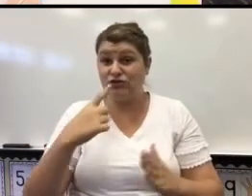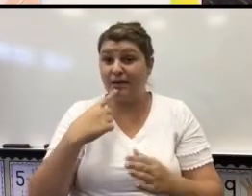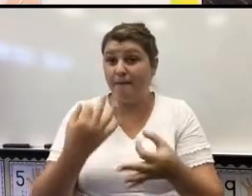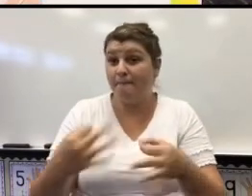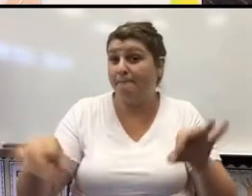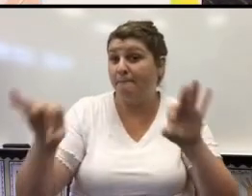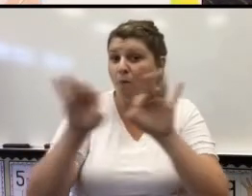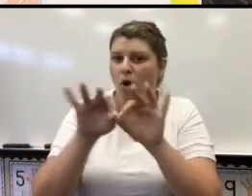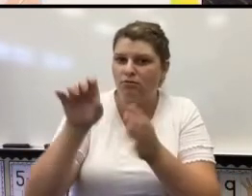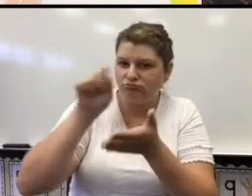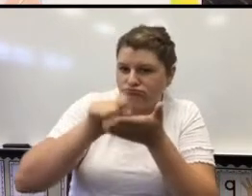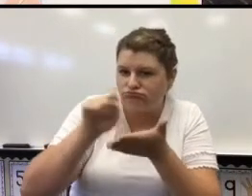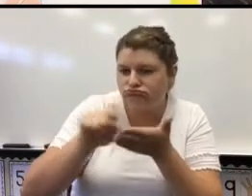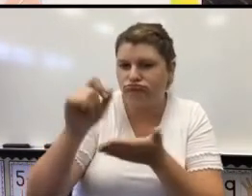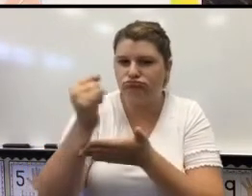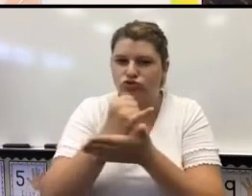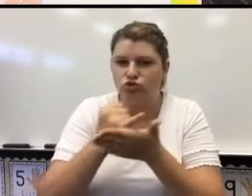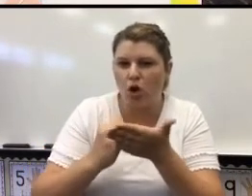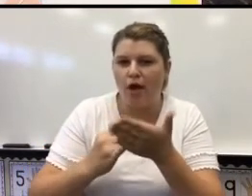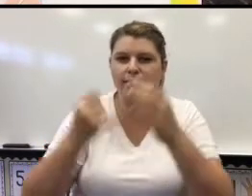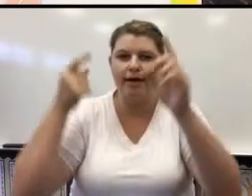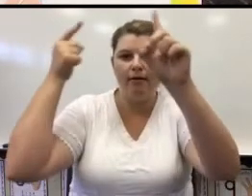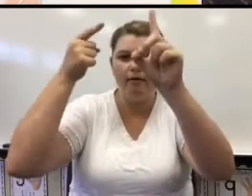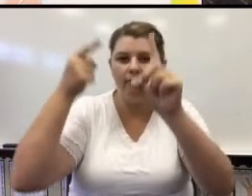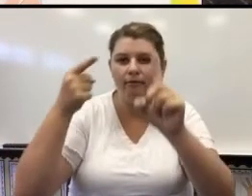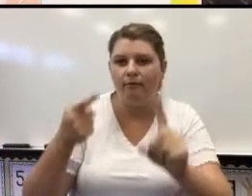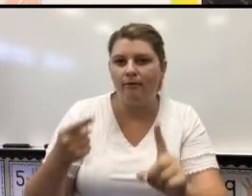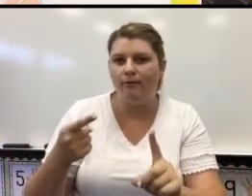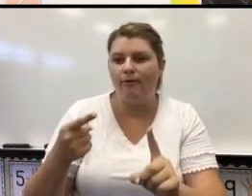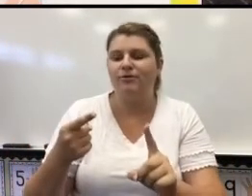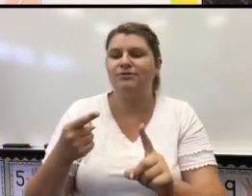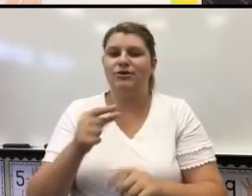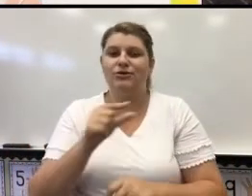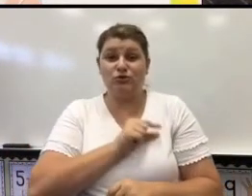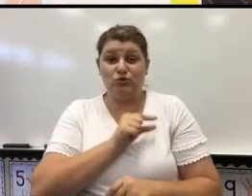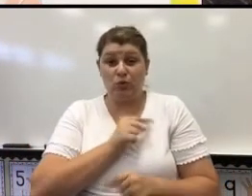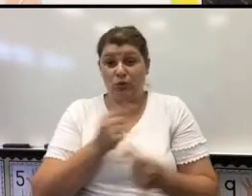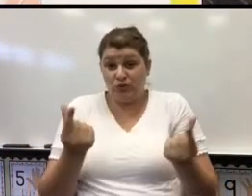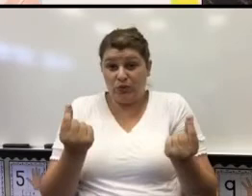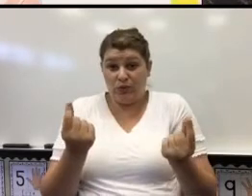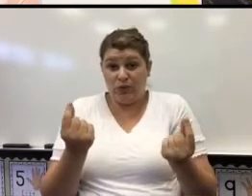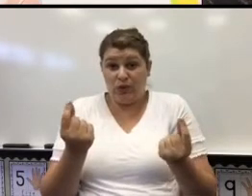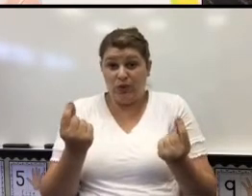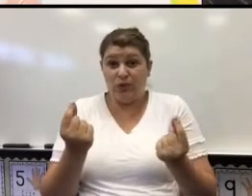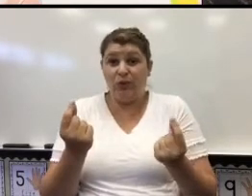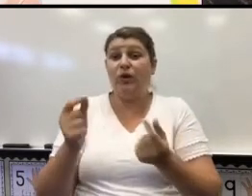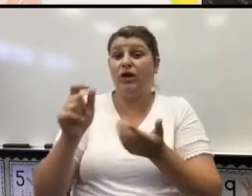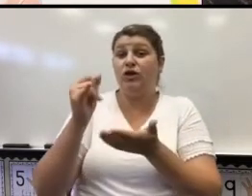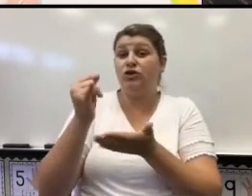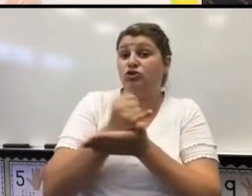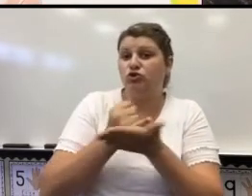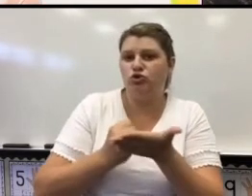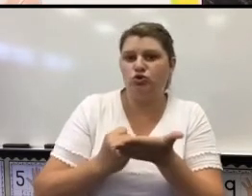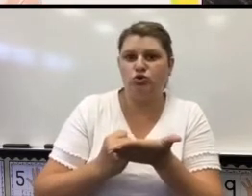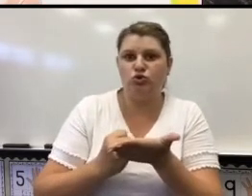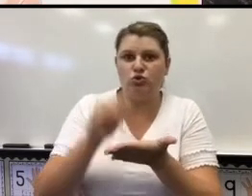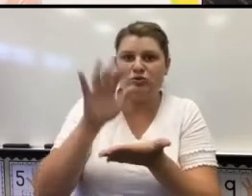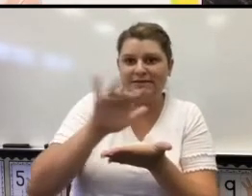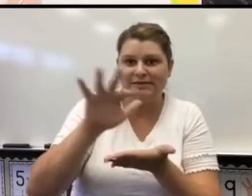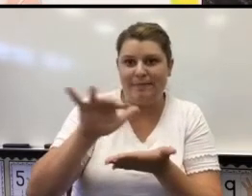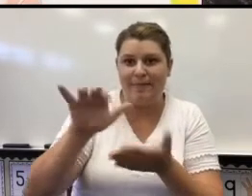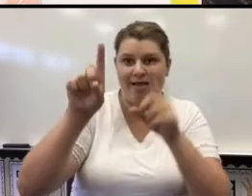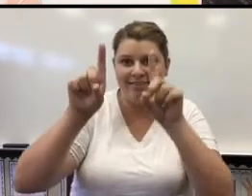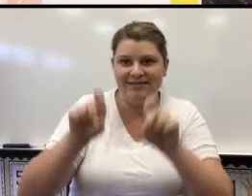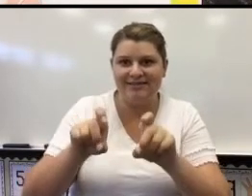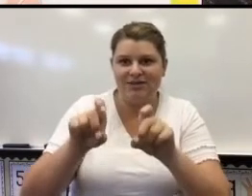of writing down your goals and drawing pictures of them. So George took out a piece of paper, drew a picture of his